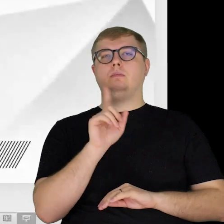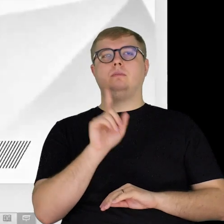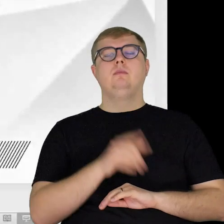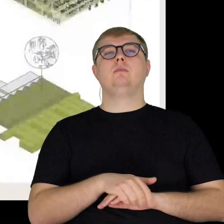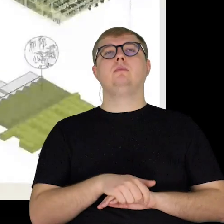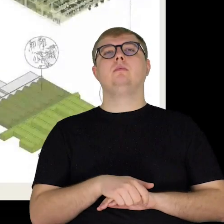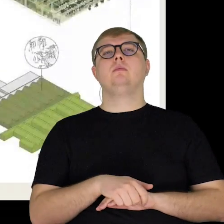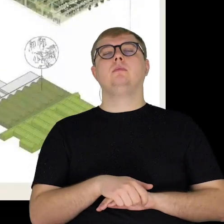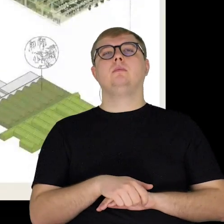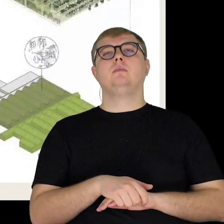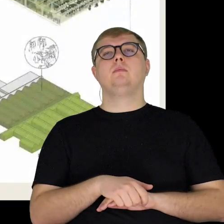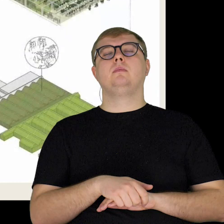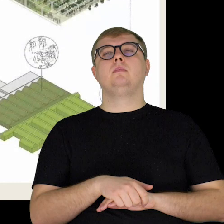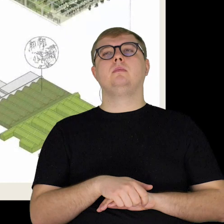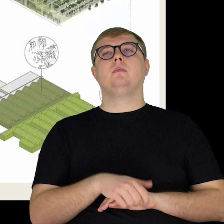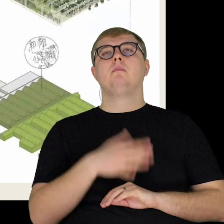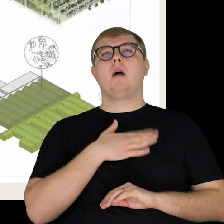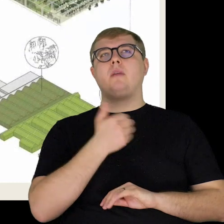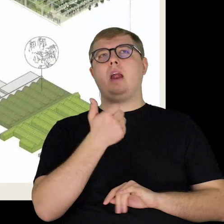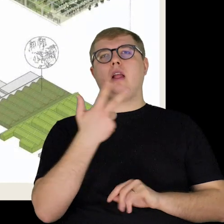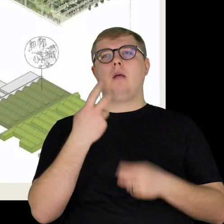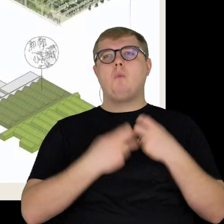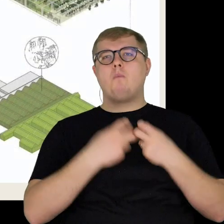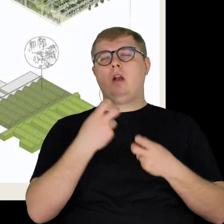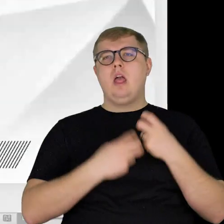Sorry, we're just having a few slide issues here.